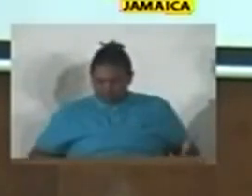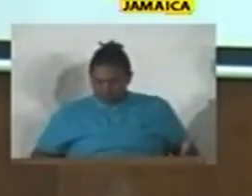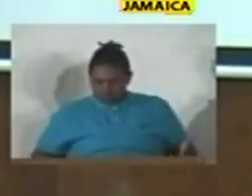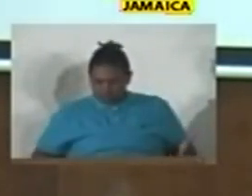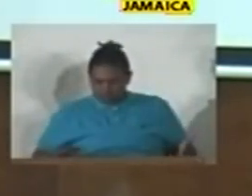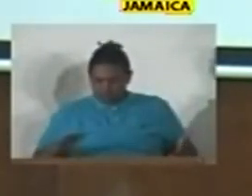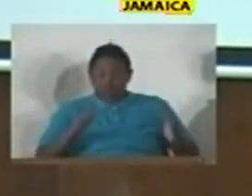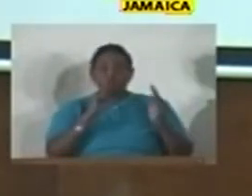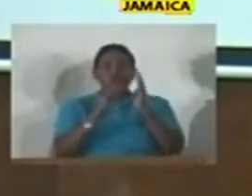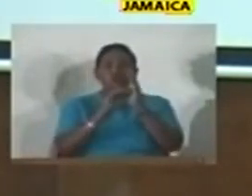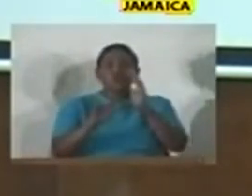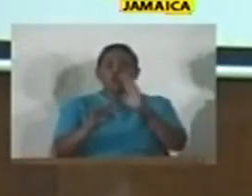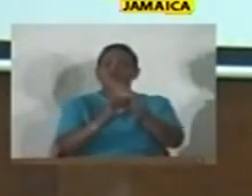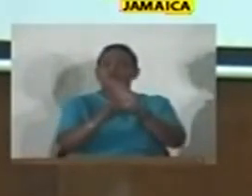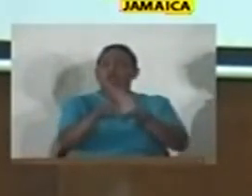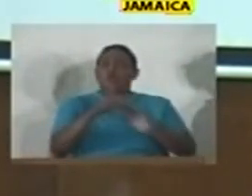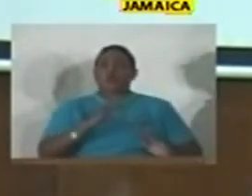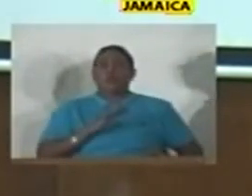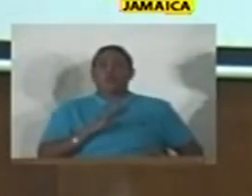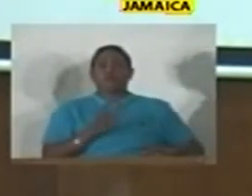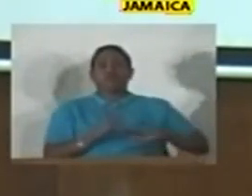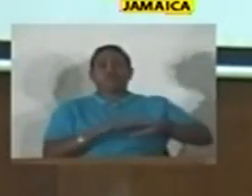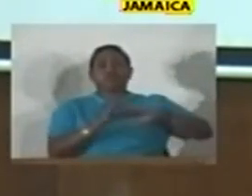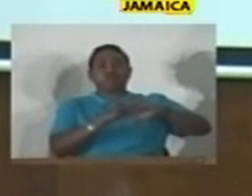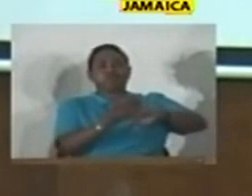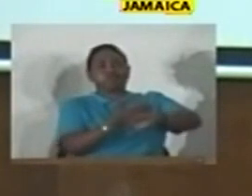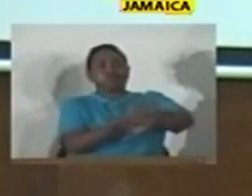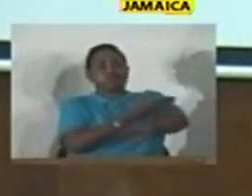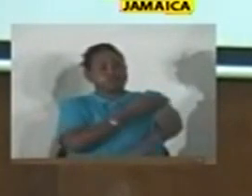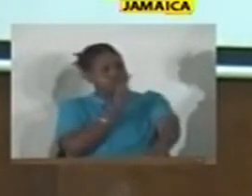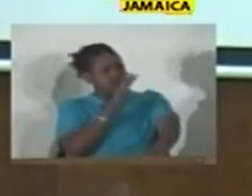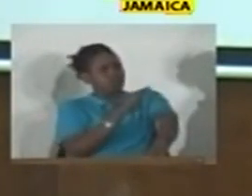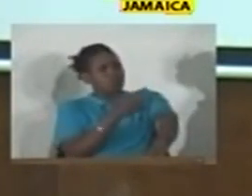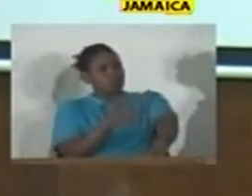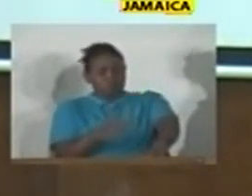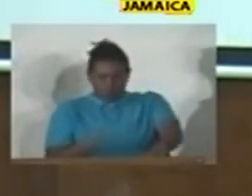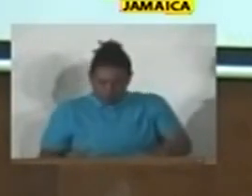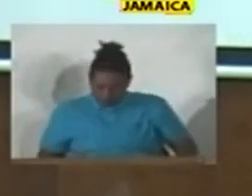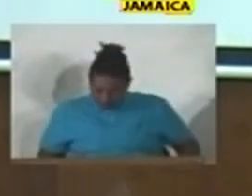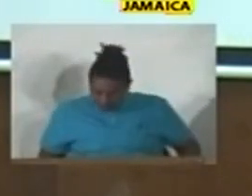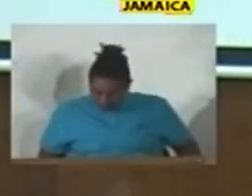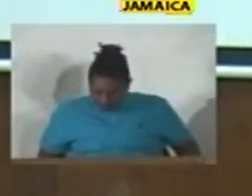of the students also increased greatly.